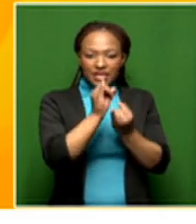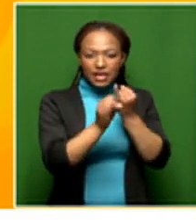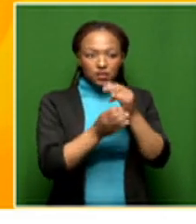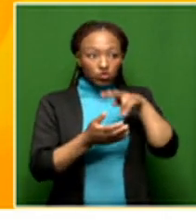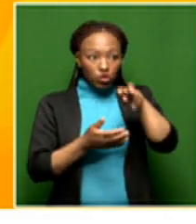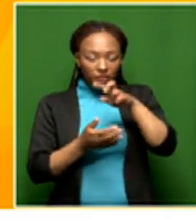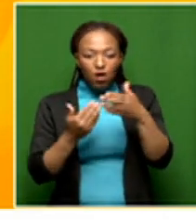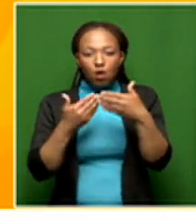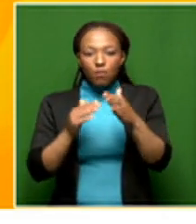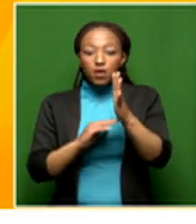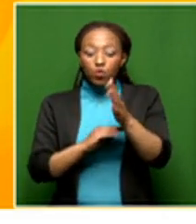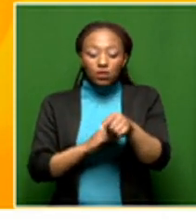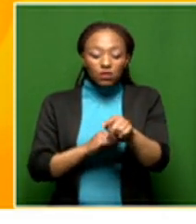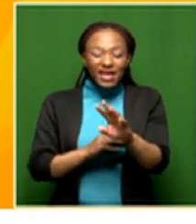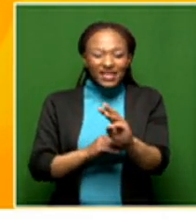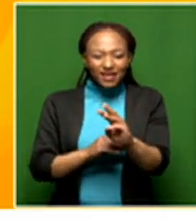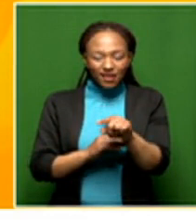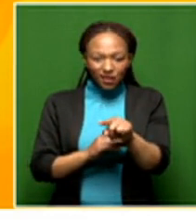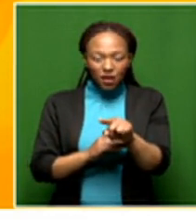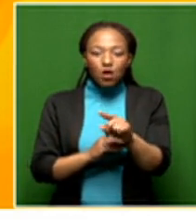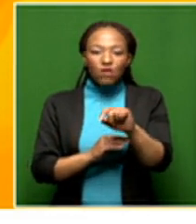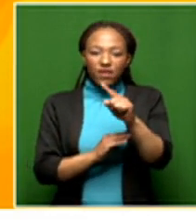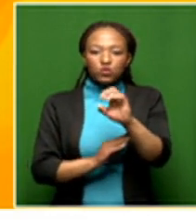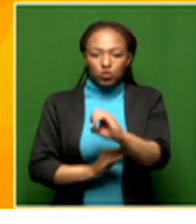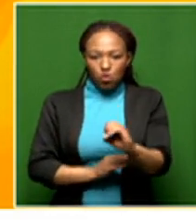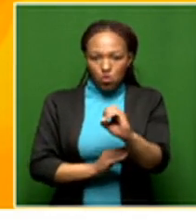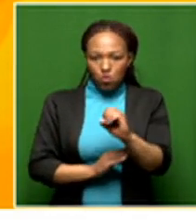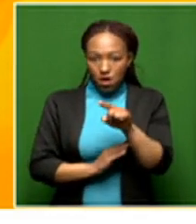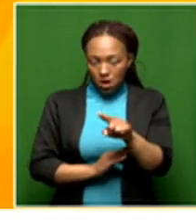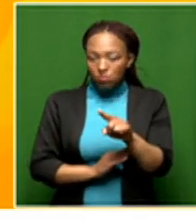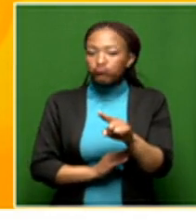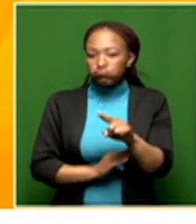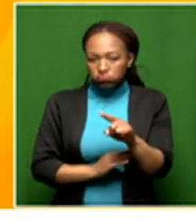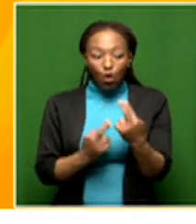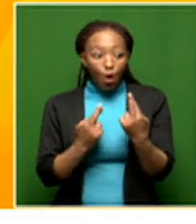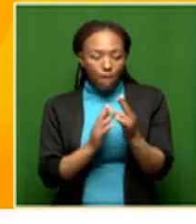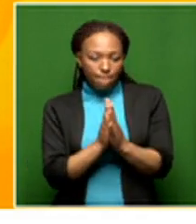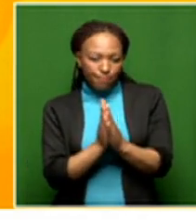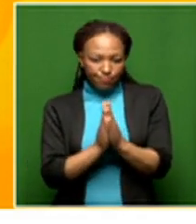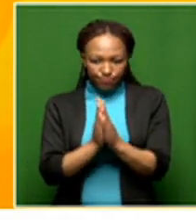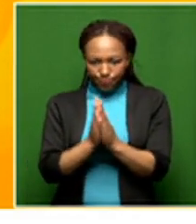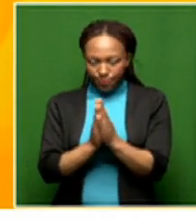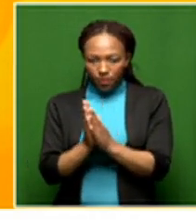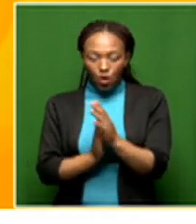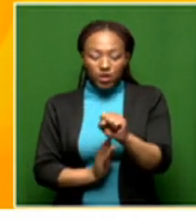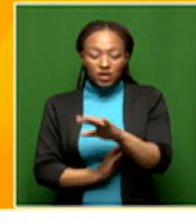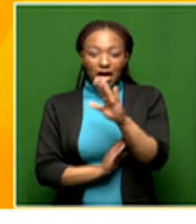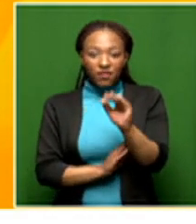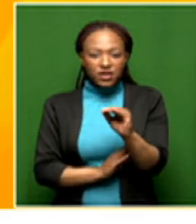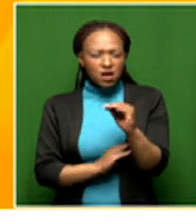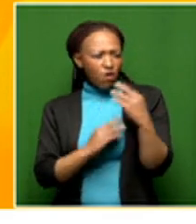travel opening up from this Thursday, that's the 1st of October, there are hopes that many of South Africa's famed